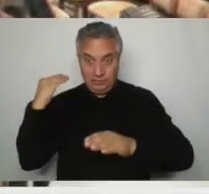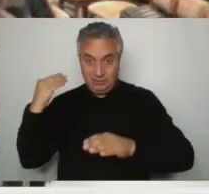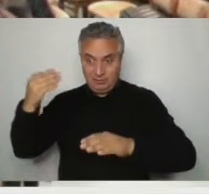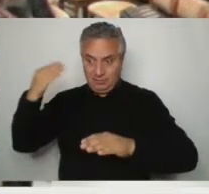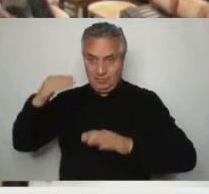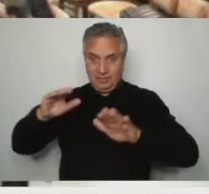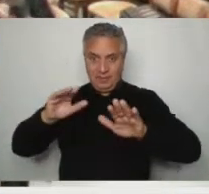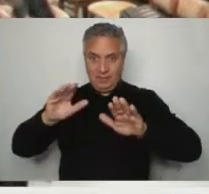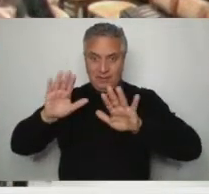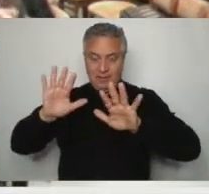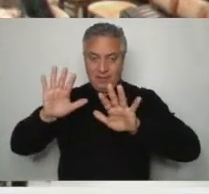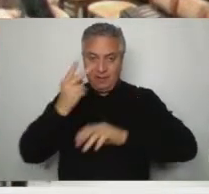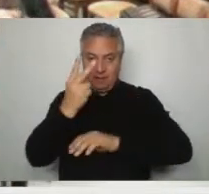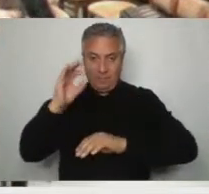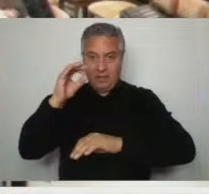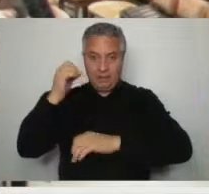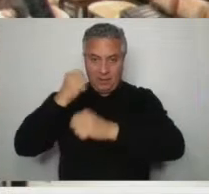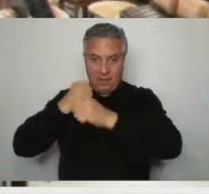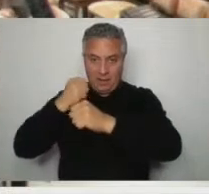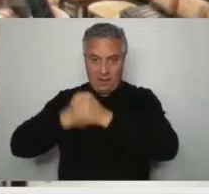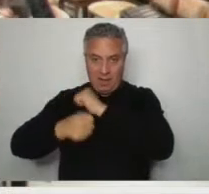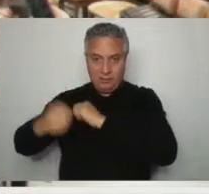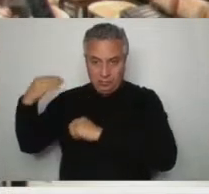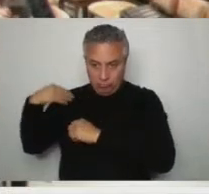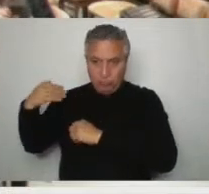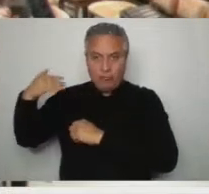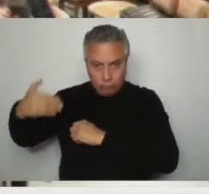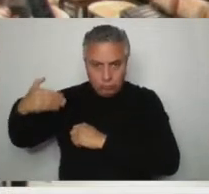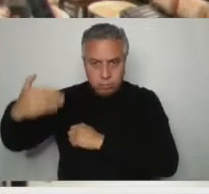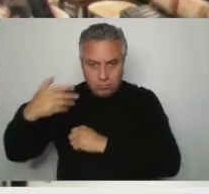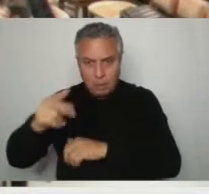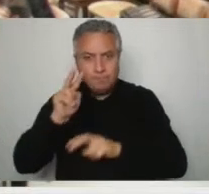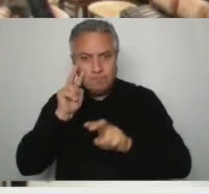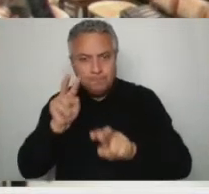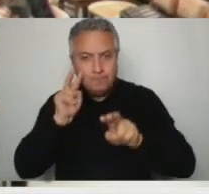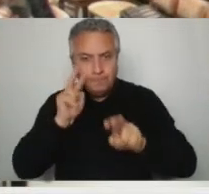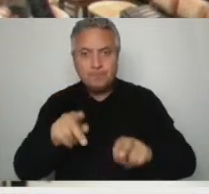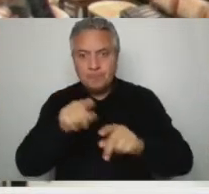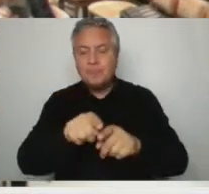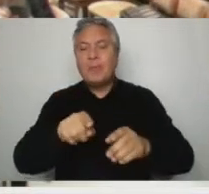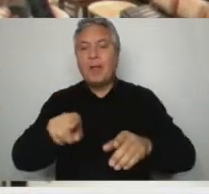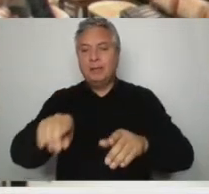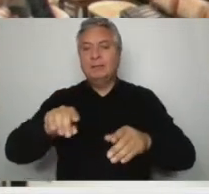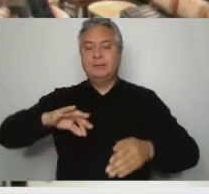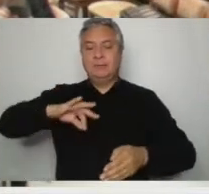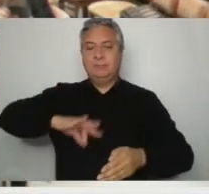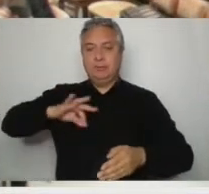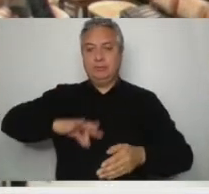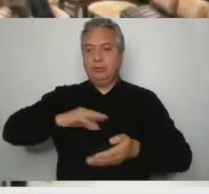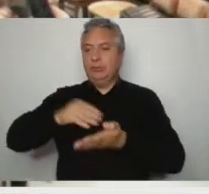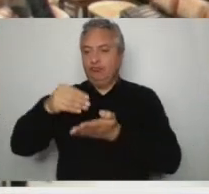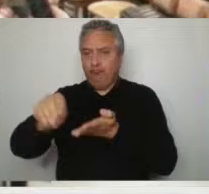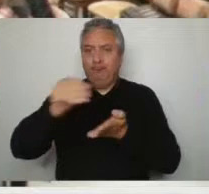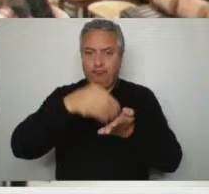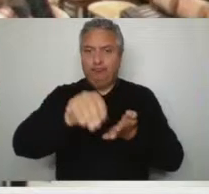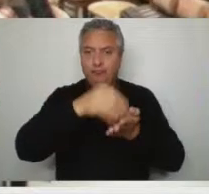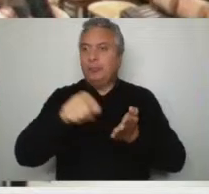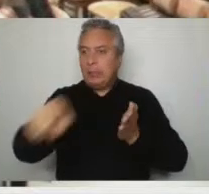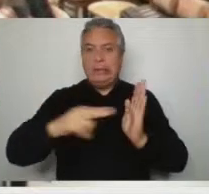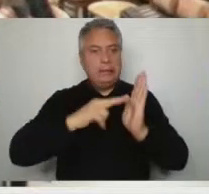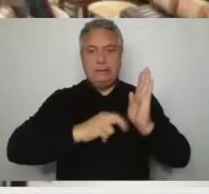seen significant expansion in LAC countries of the implementation of non-contributory pension systems, covering